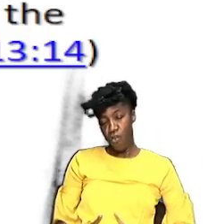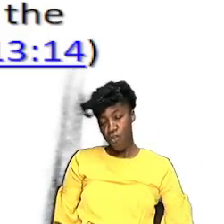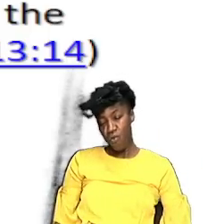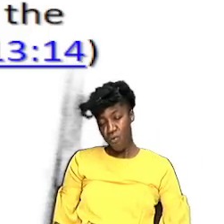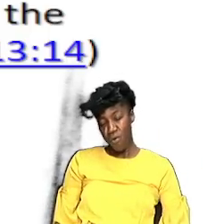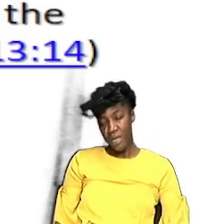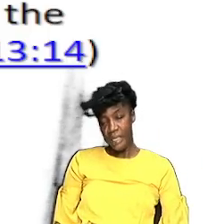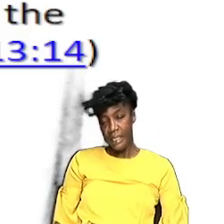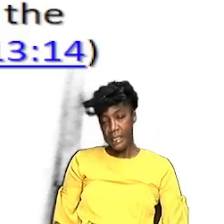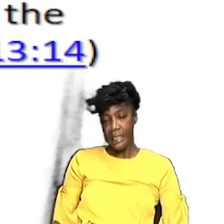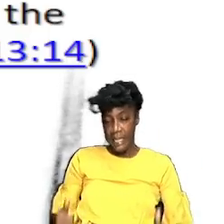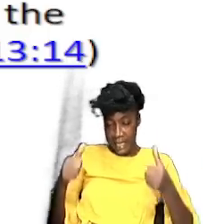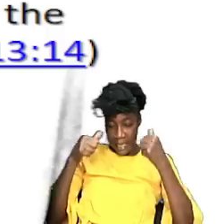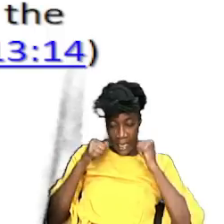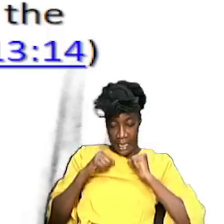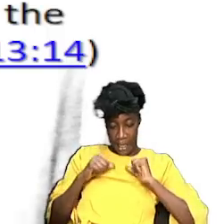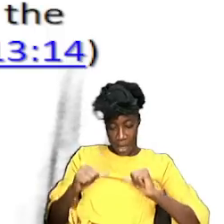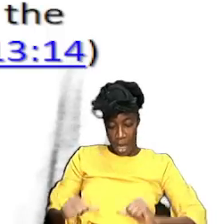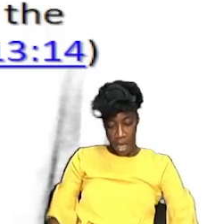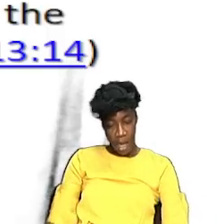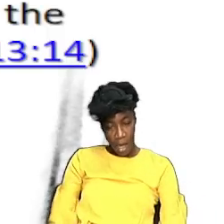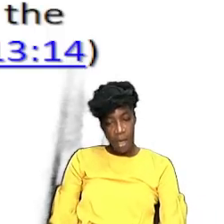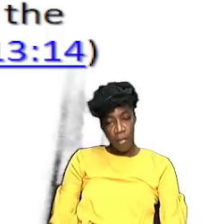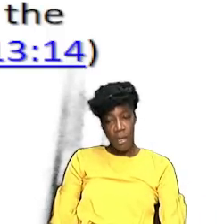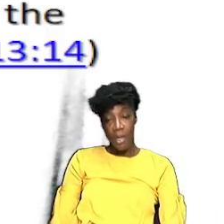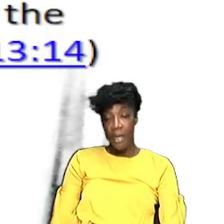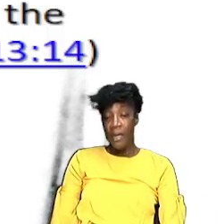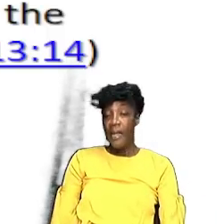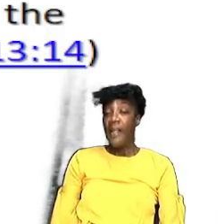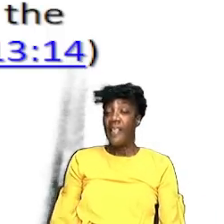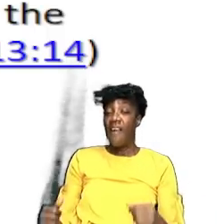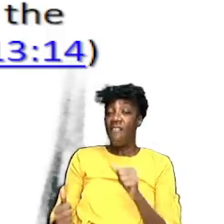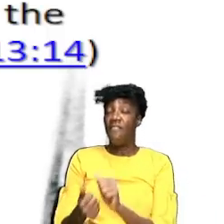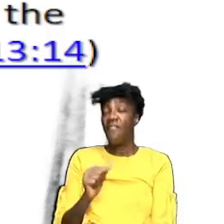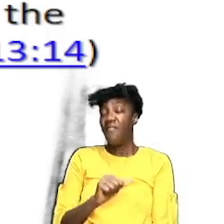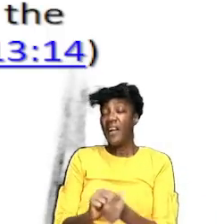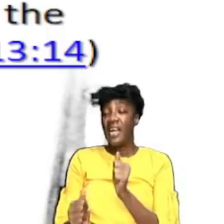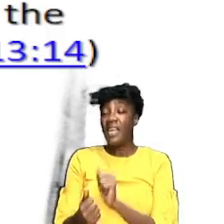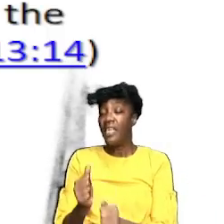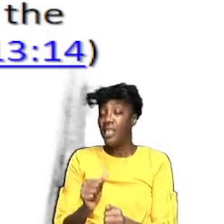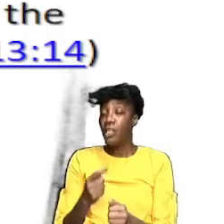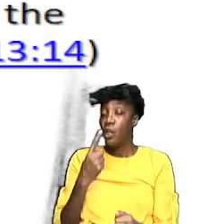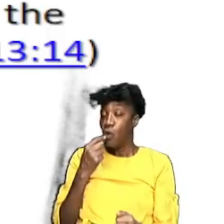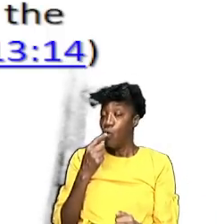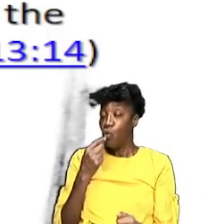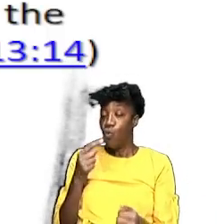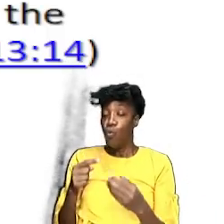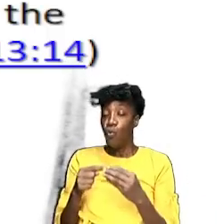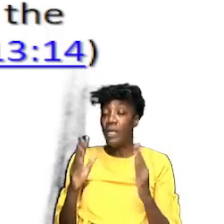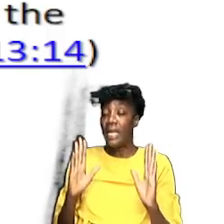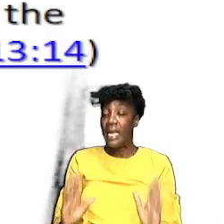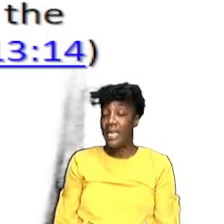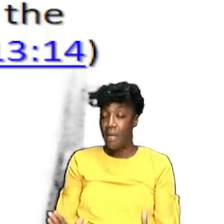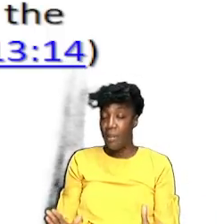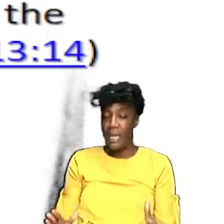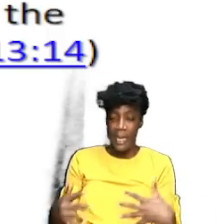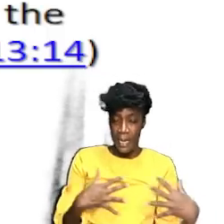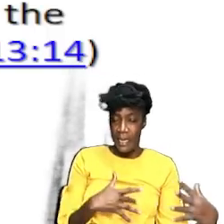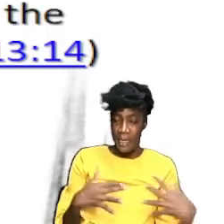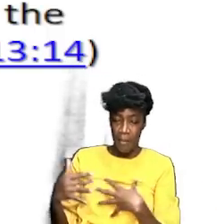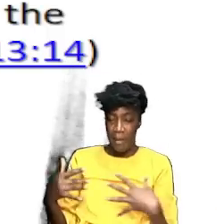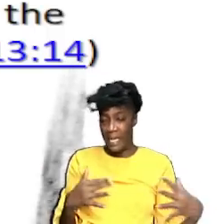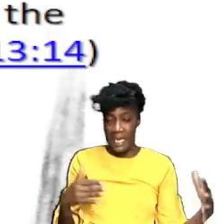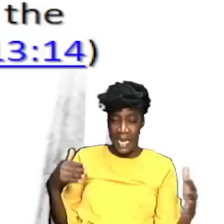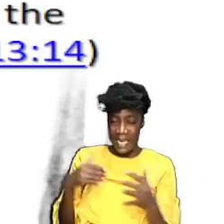amen, we will begin to fight who the right enemy is. The battle, brothers and sisters, is against